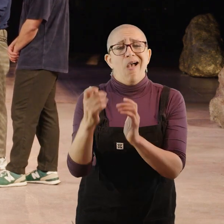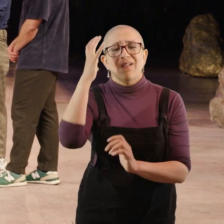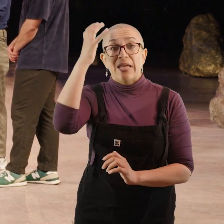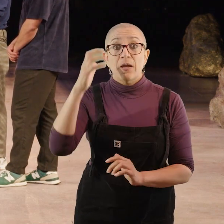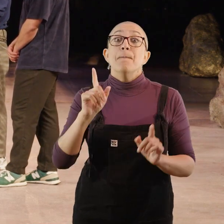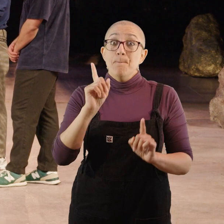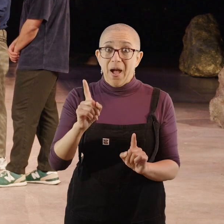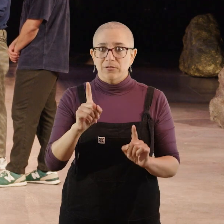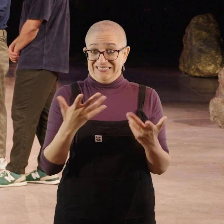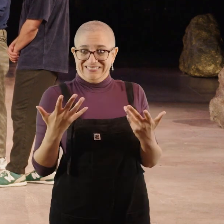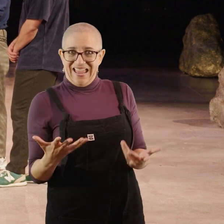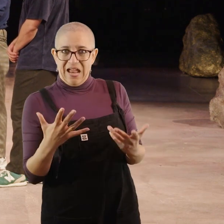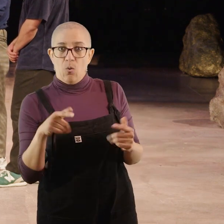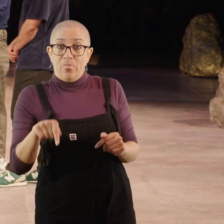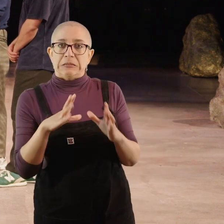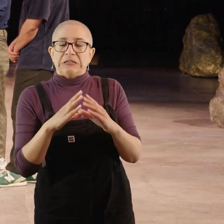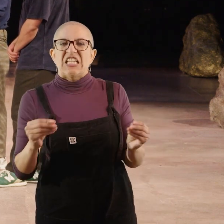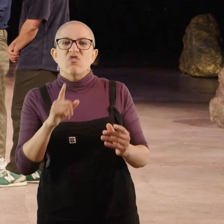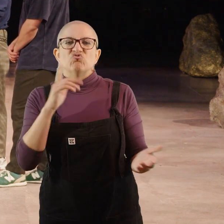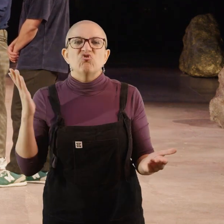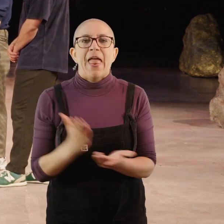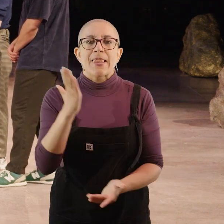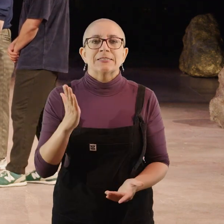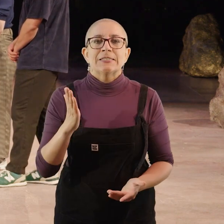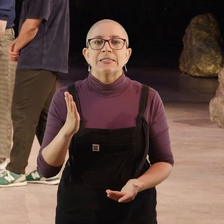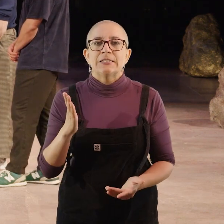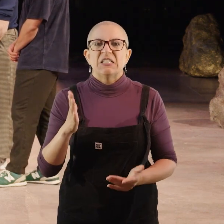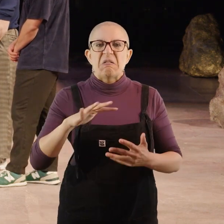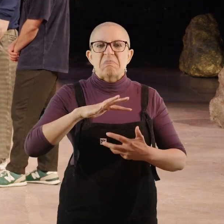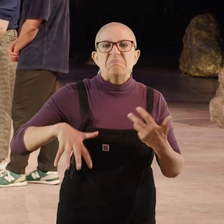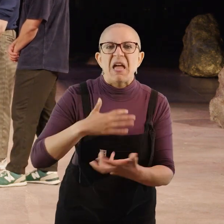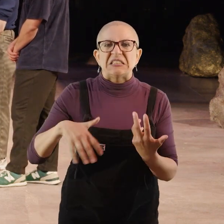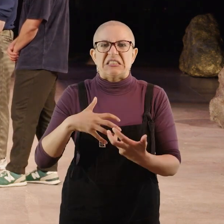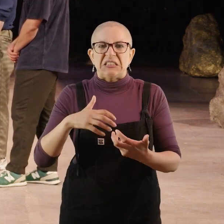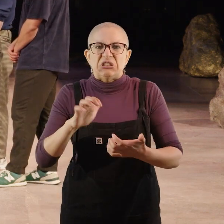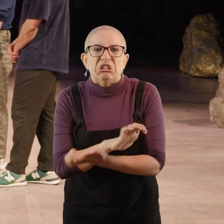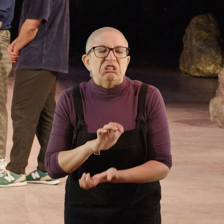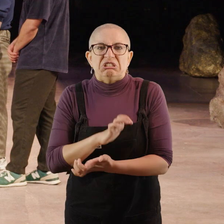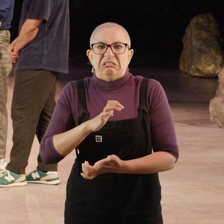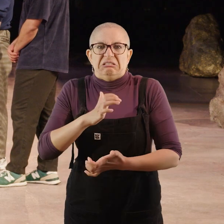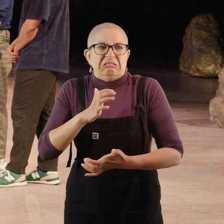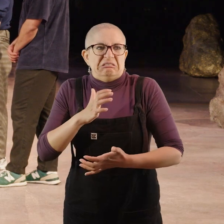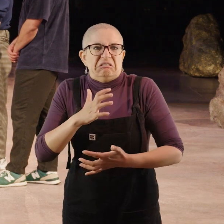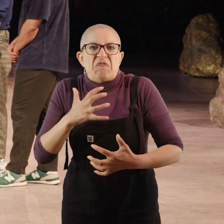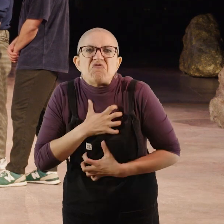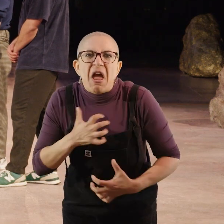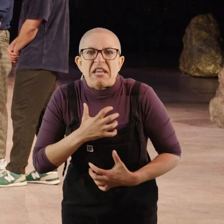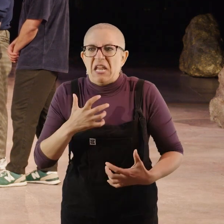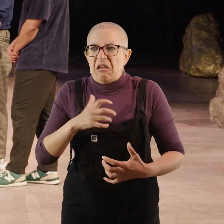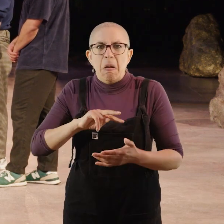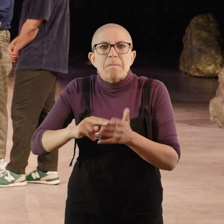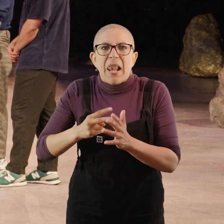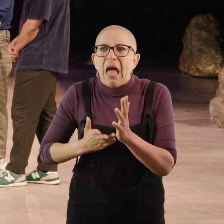the reality. Is messy and scrappy and frightening, and it doesn't go to